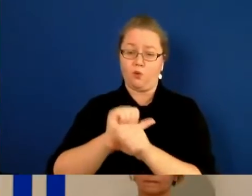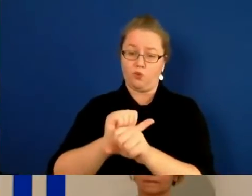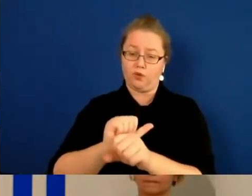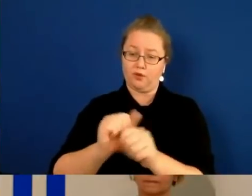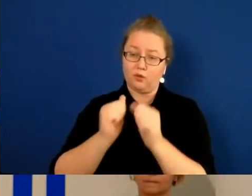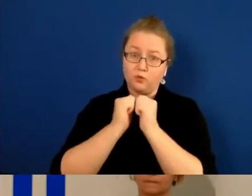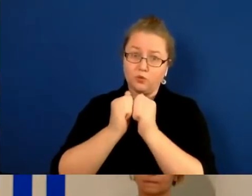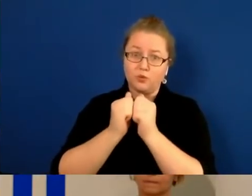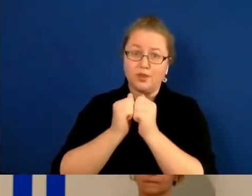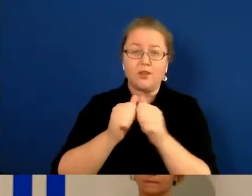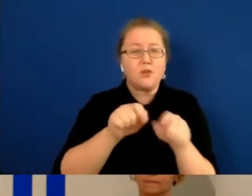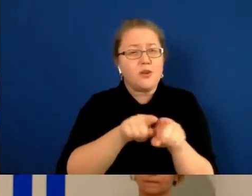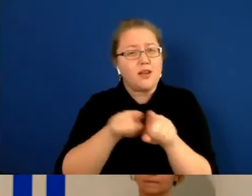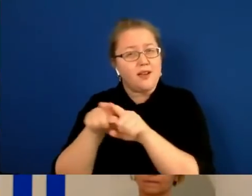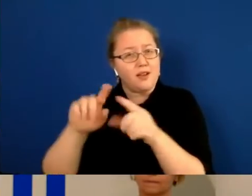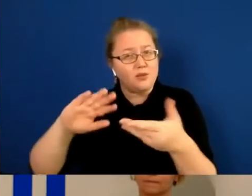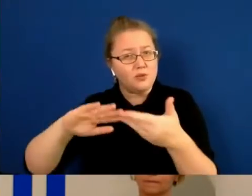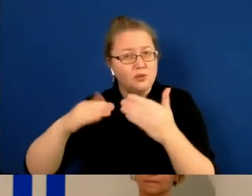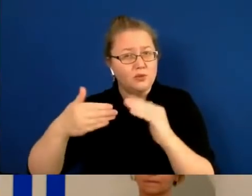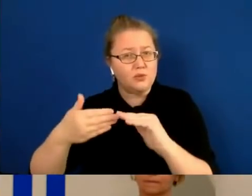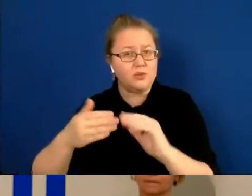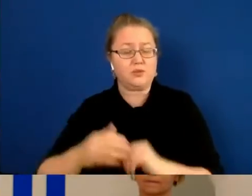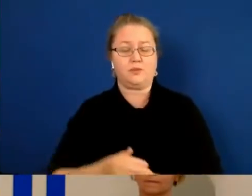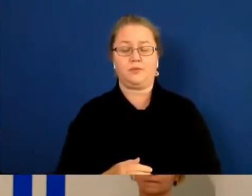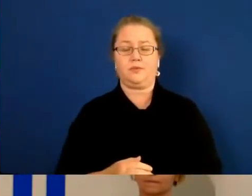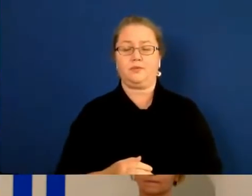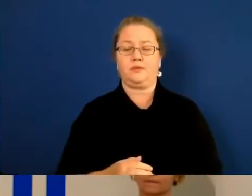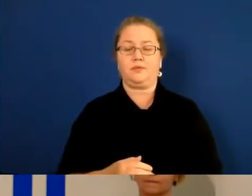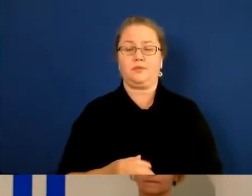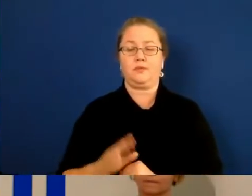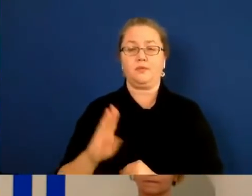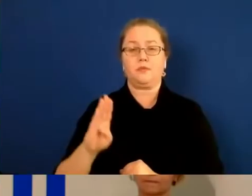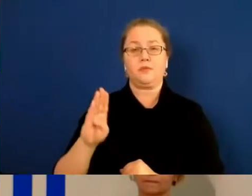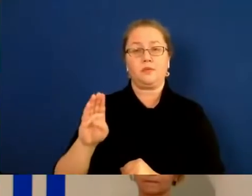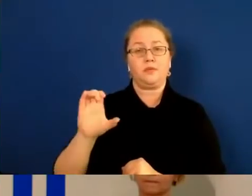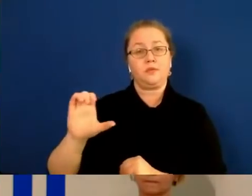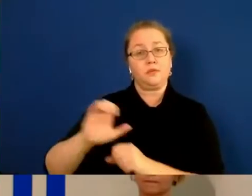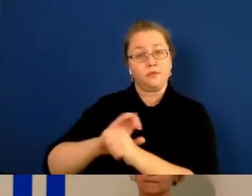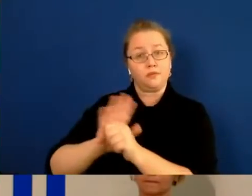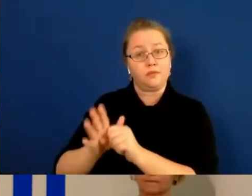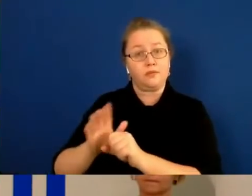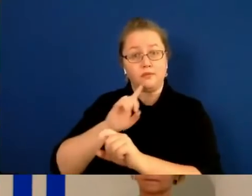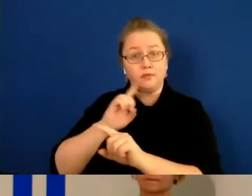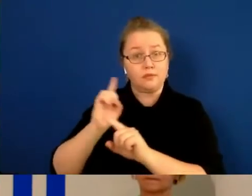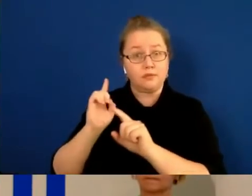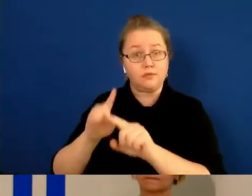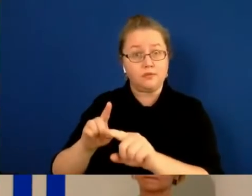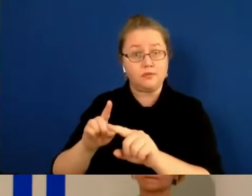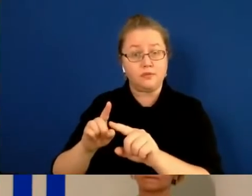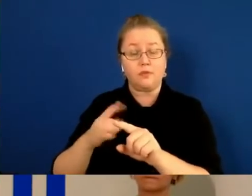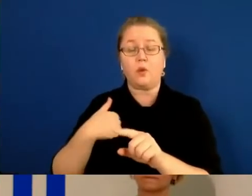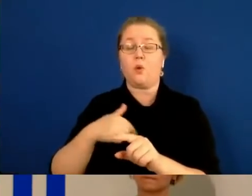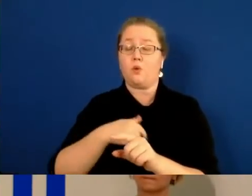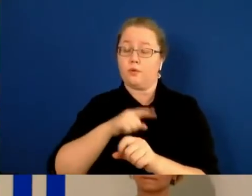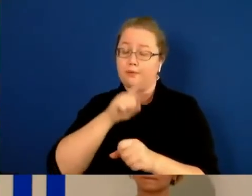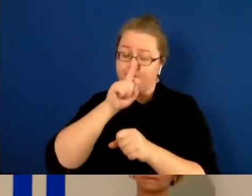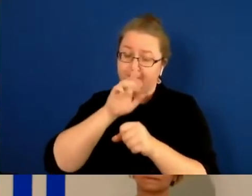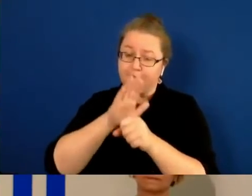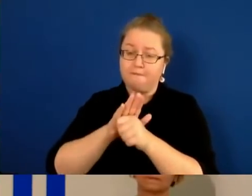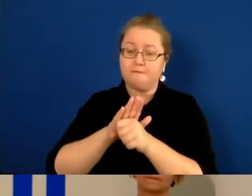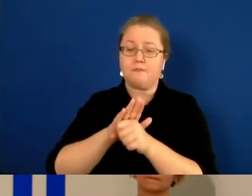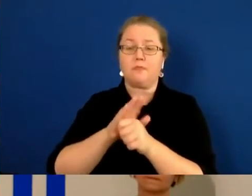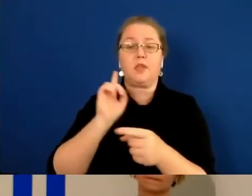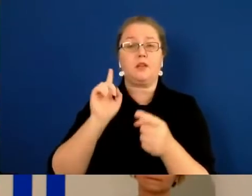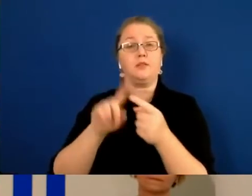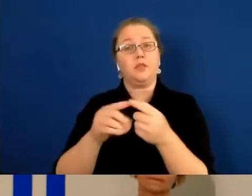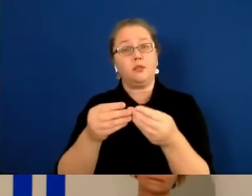public health orders and directions of Dr. Henry. We are all part of these successes. And the value of this, talking